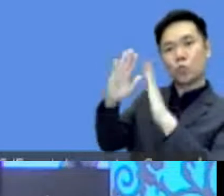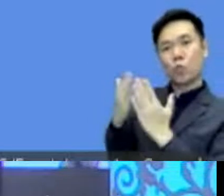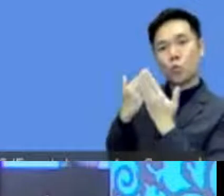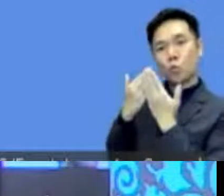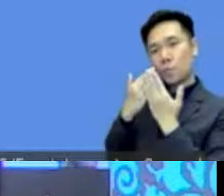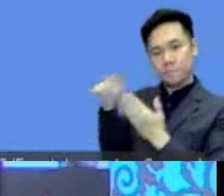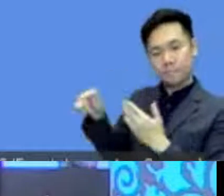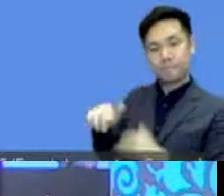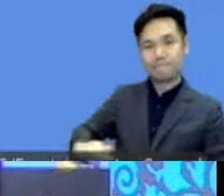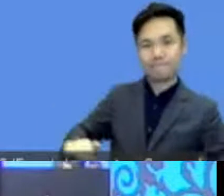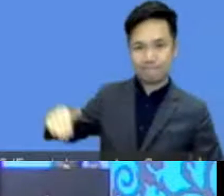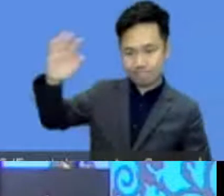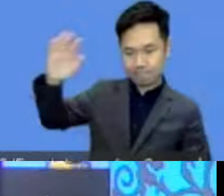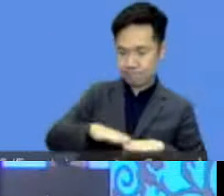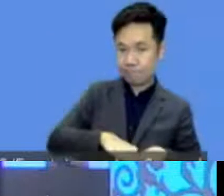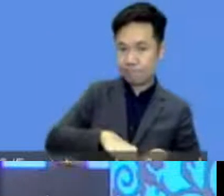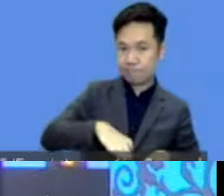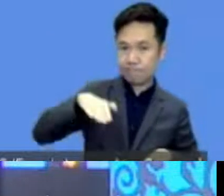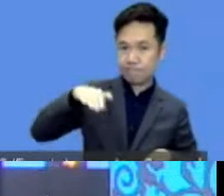am